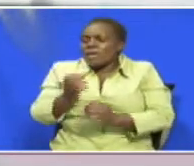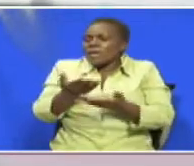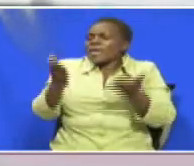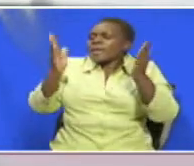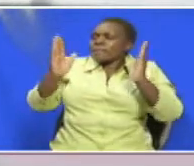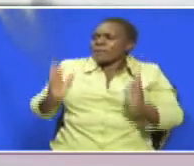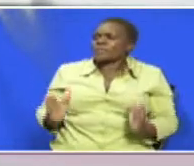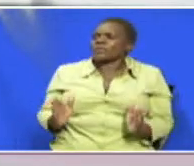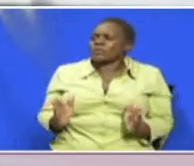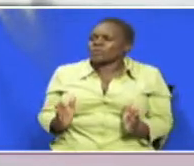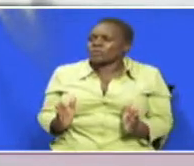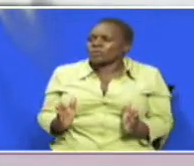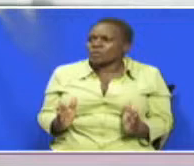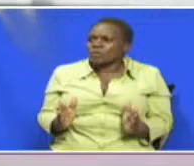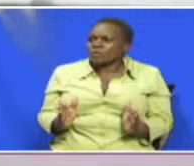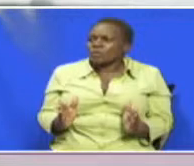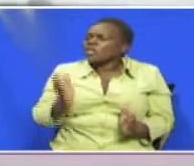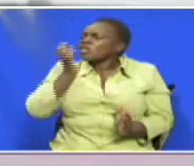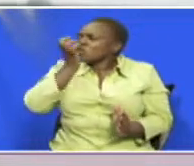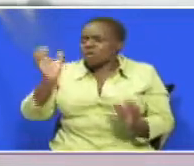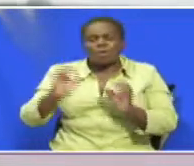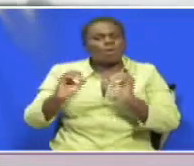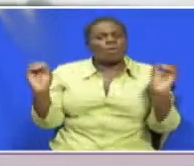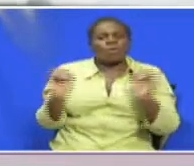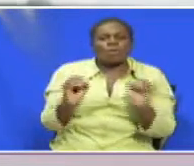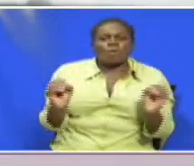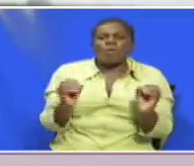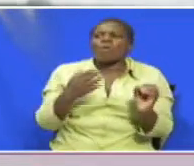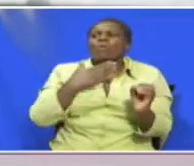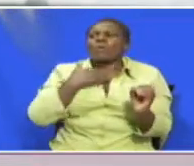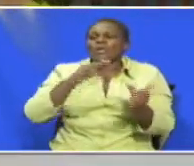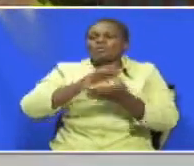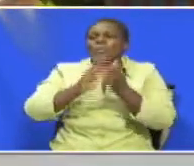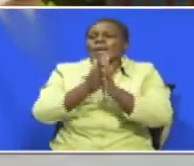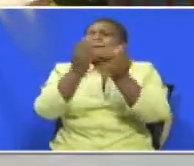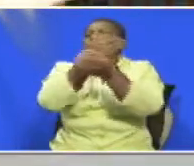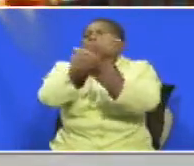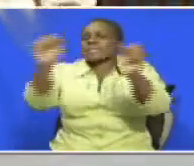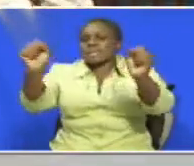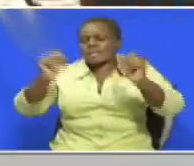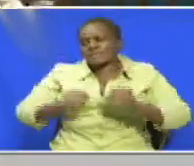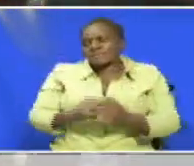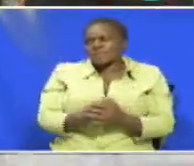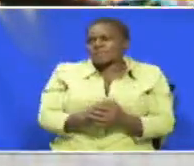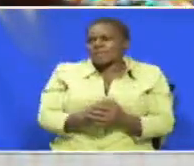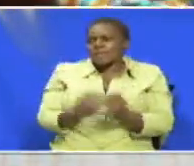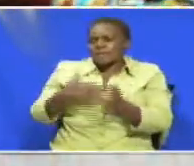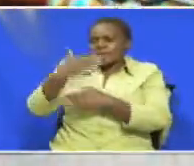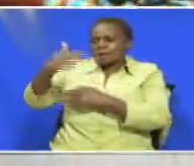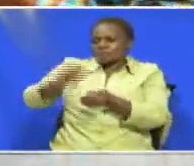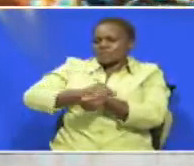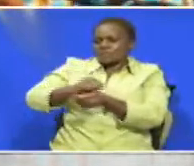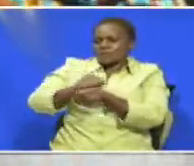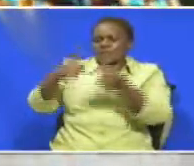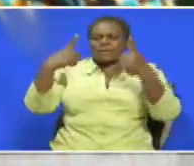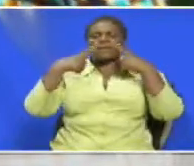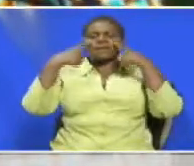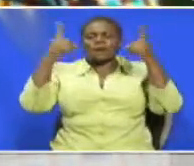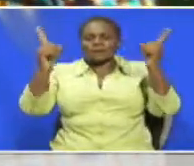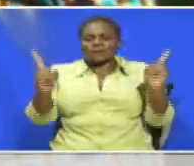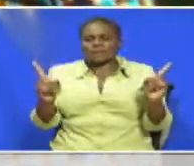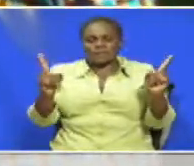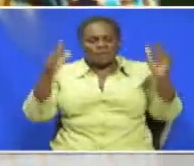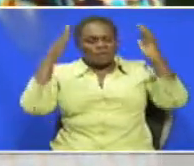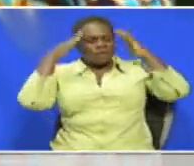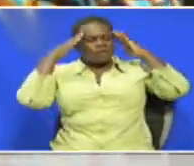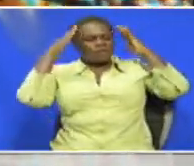Anyone will not ignore them who wants to become president. After Friday's declaration,